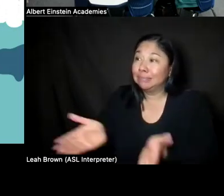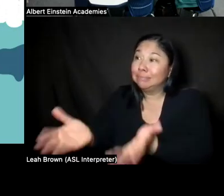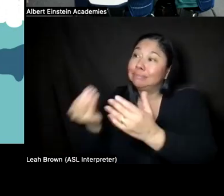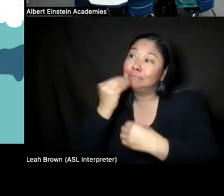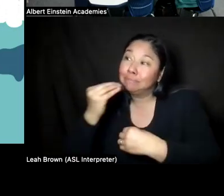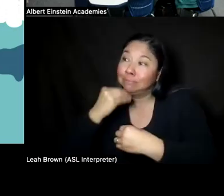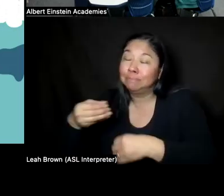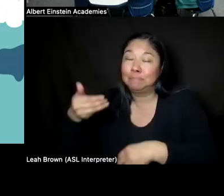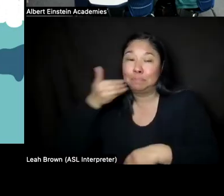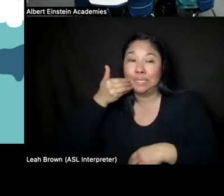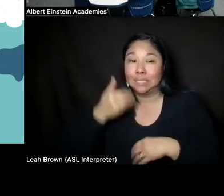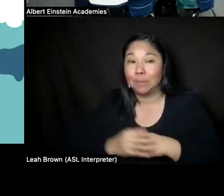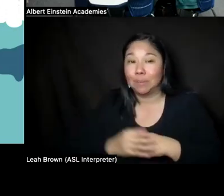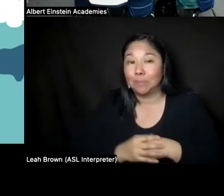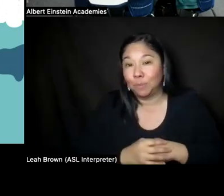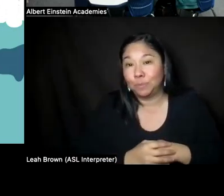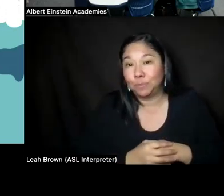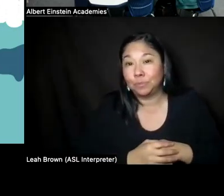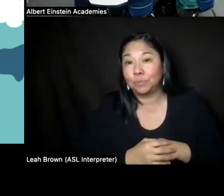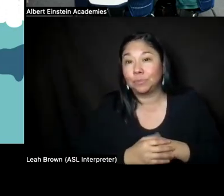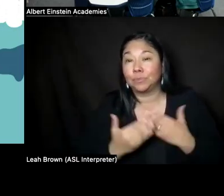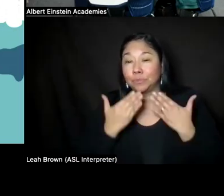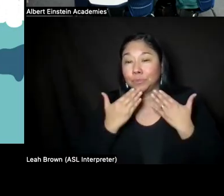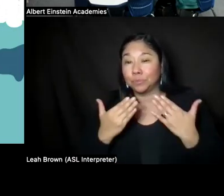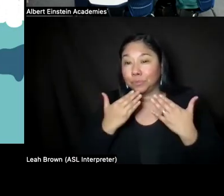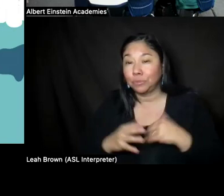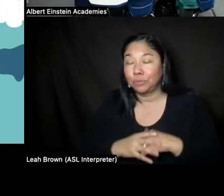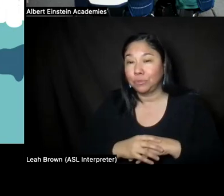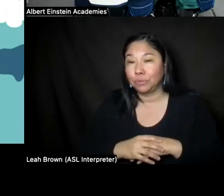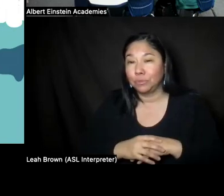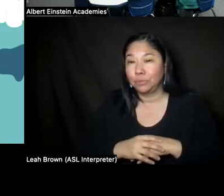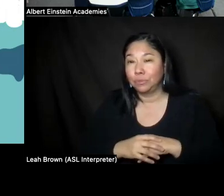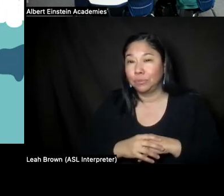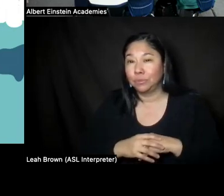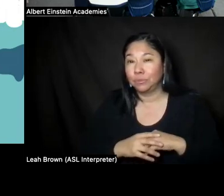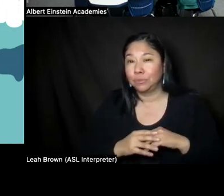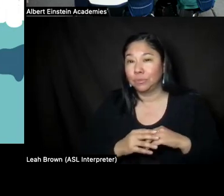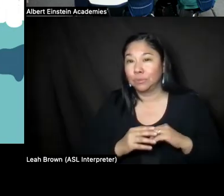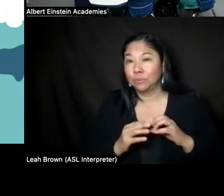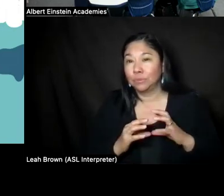Thank you. Thank you. Yes. Taste to the Andrew Morales. Andrew.